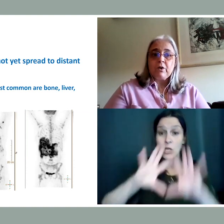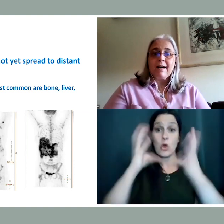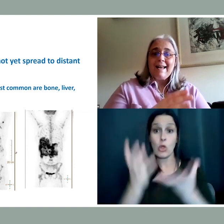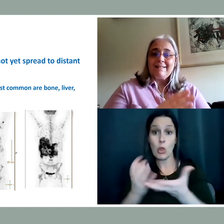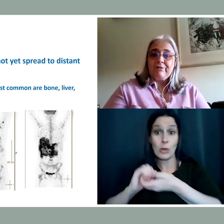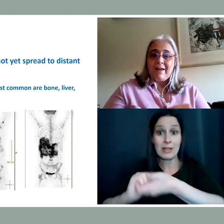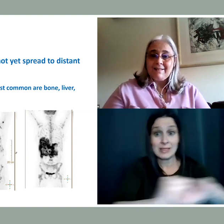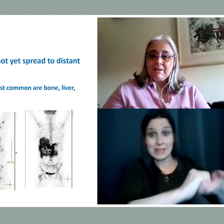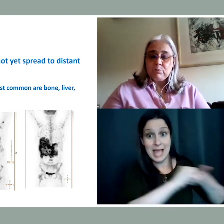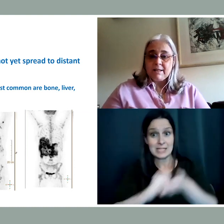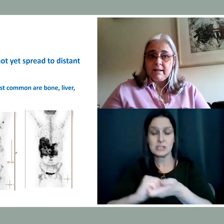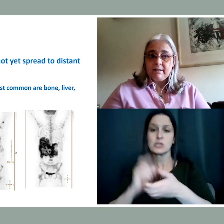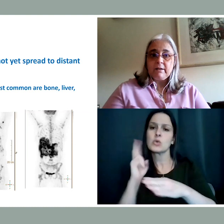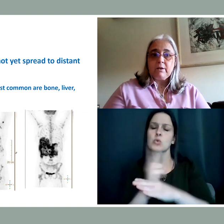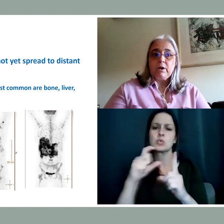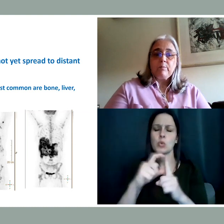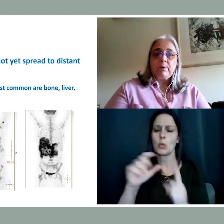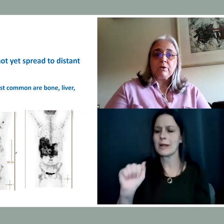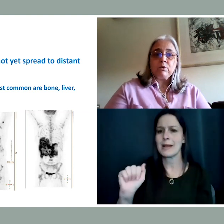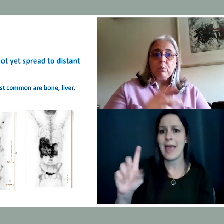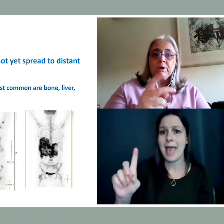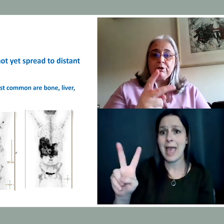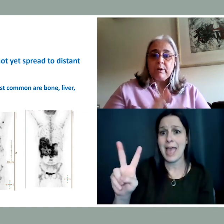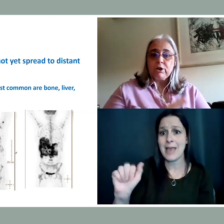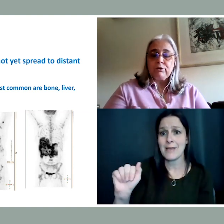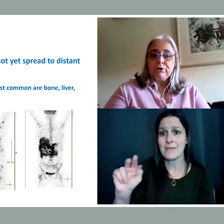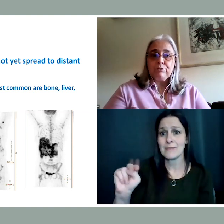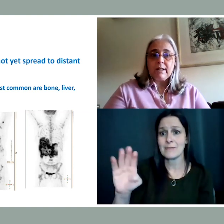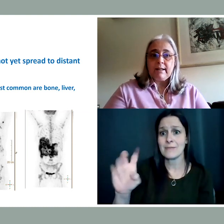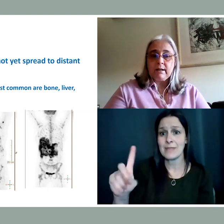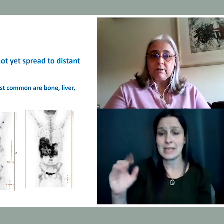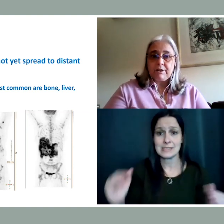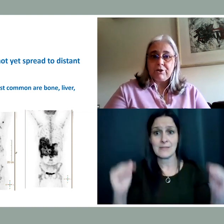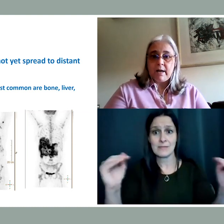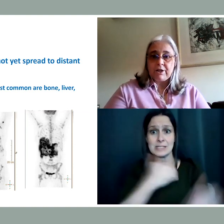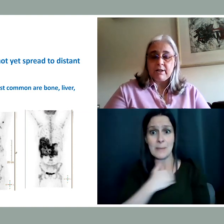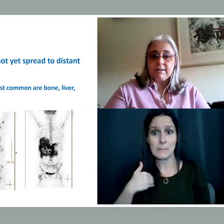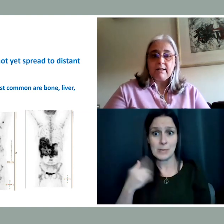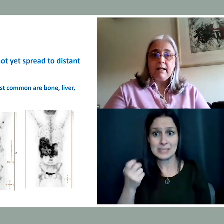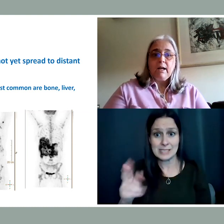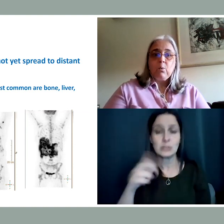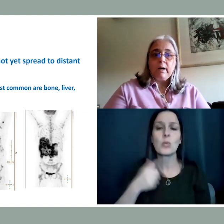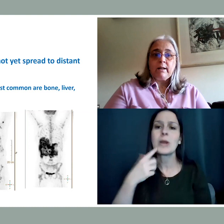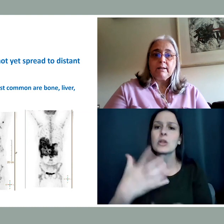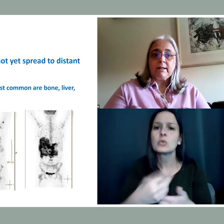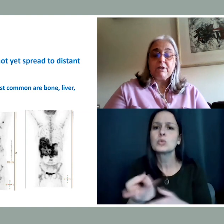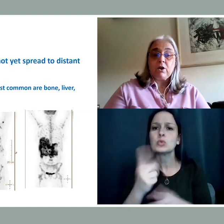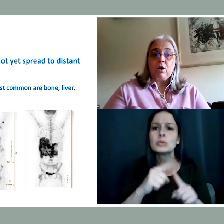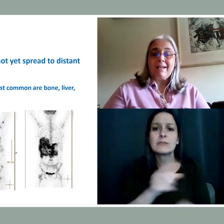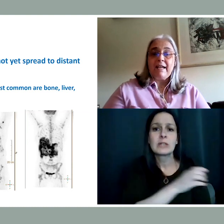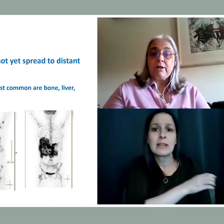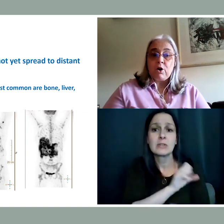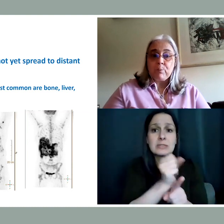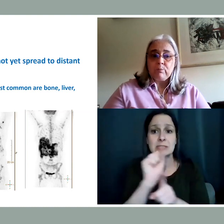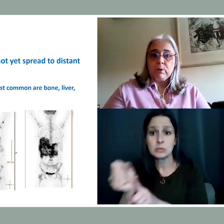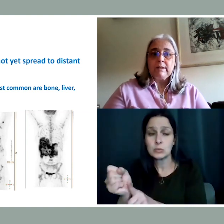go for advanced breast cancer because we wanted to include two clinical situations. One that it's